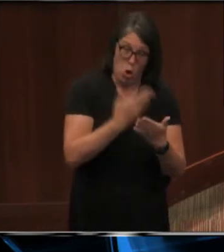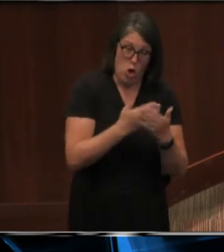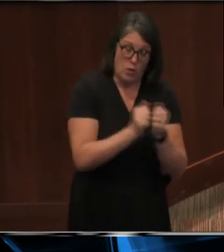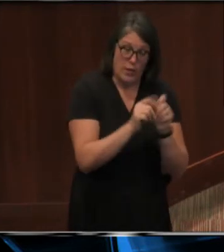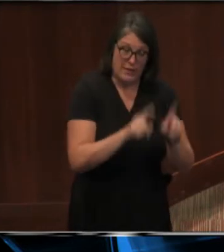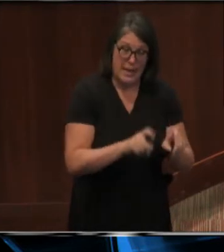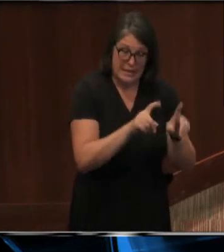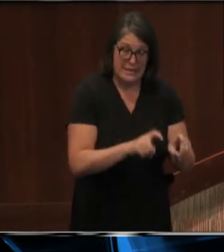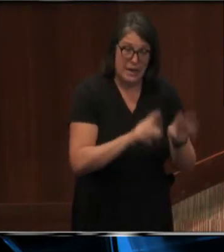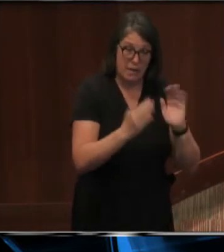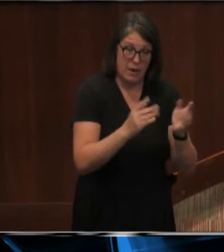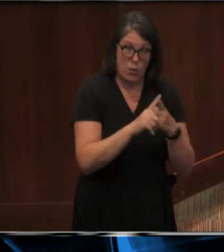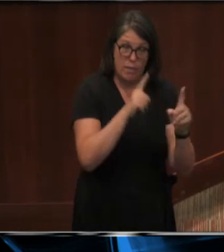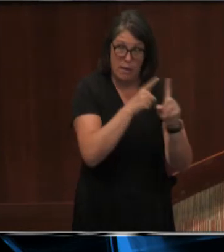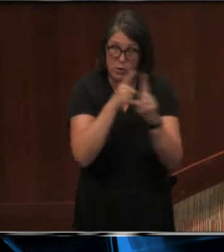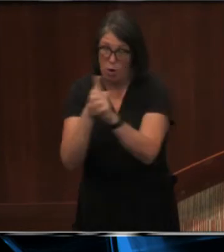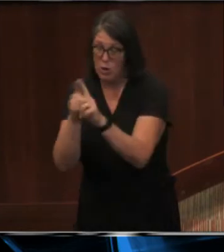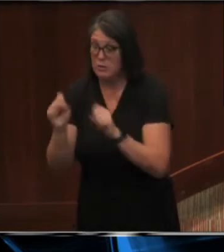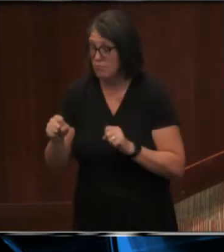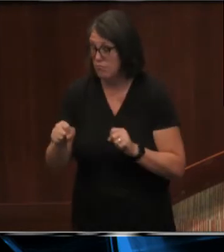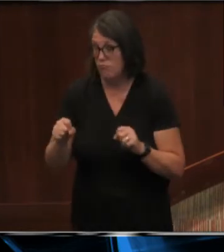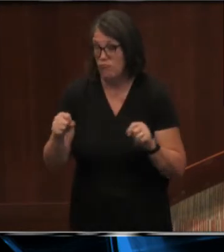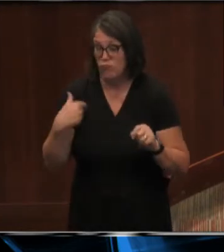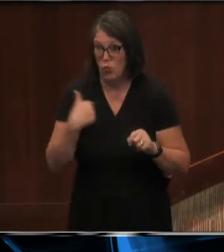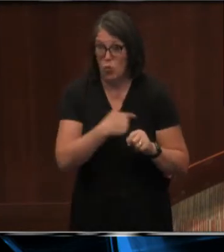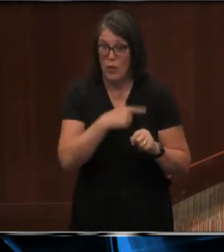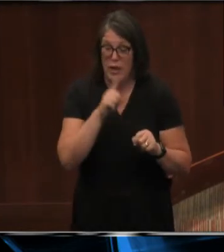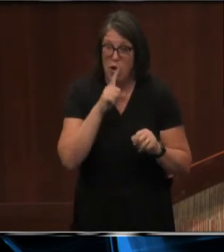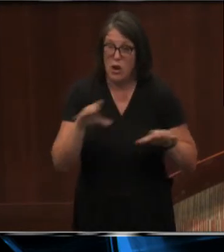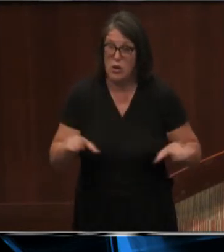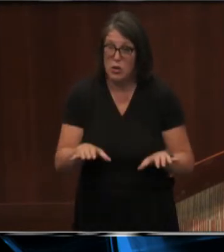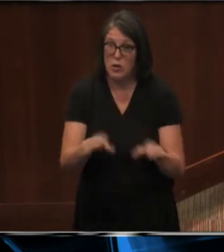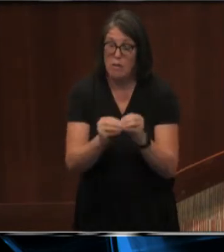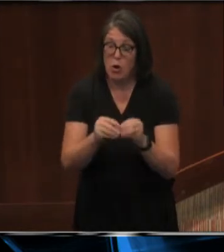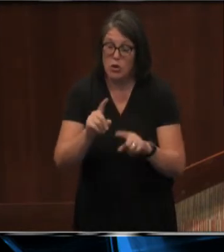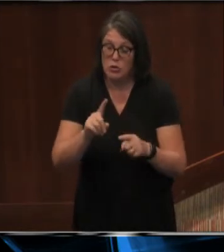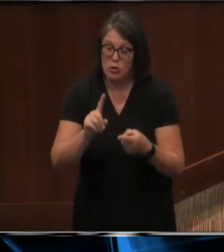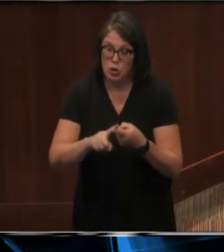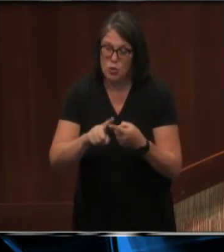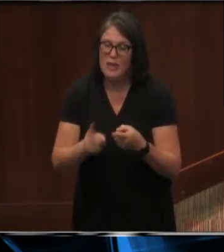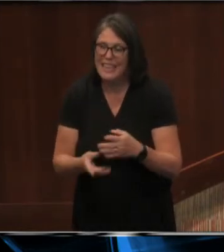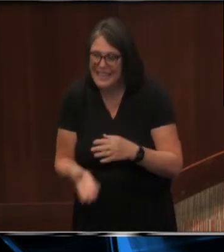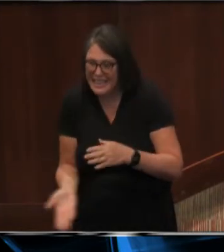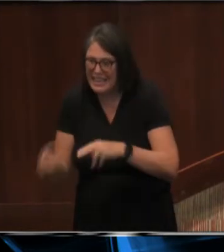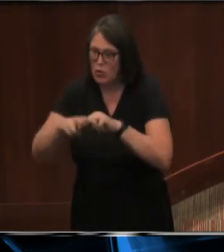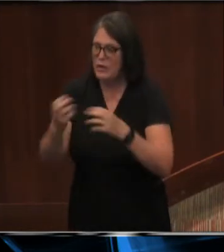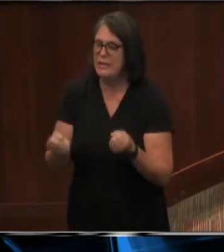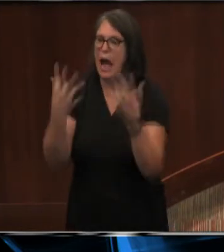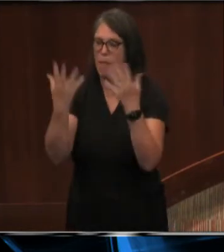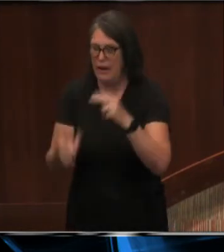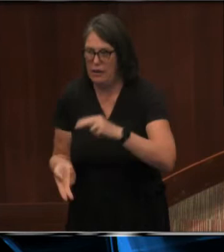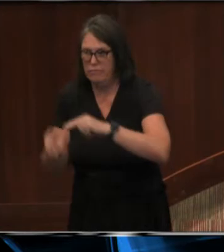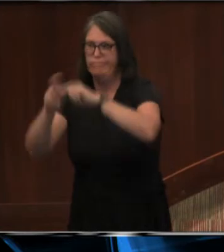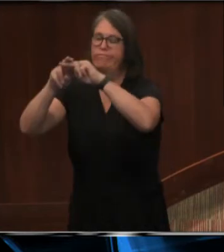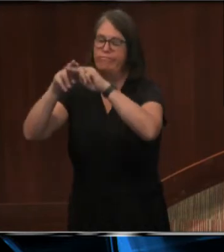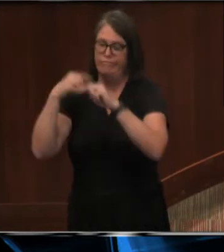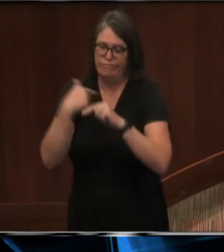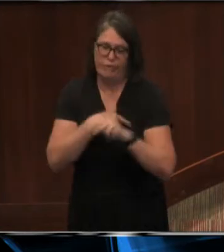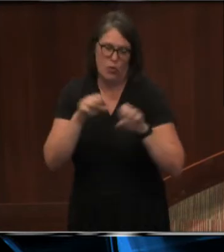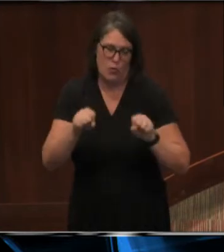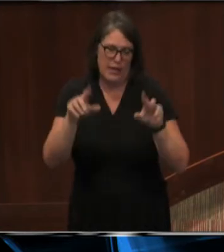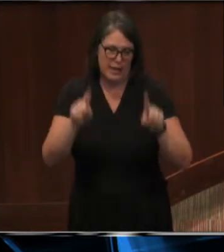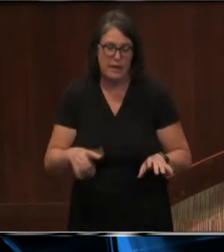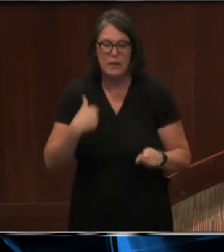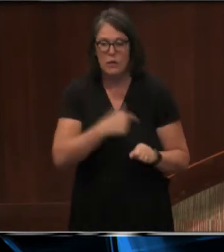some of the benchmarks. However, we are doing some work to increase capacity, and I think that that's important. We do have a